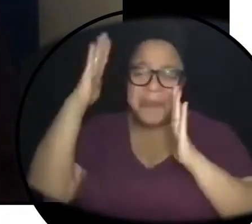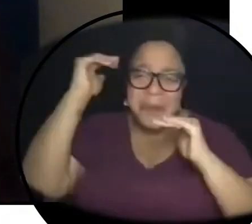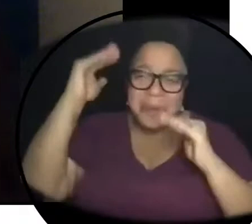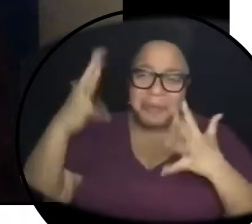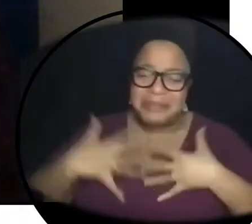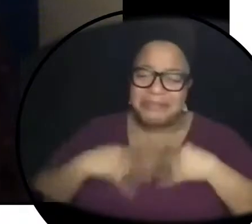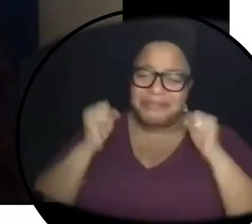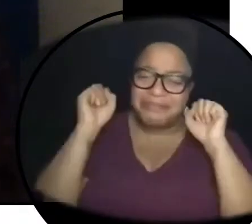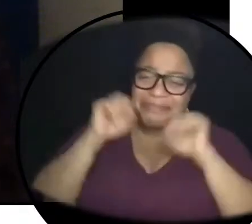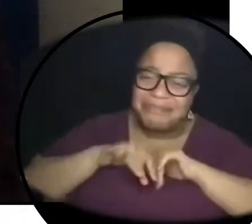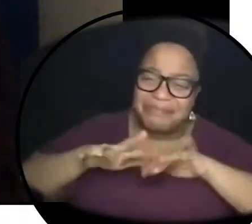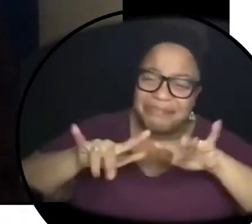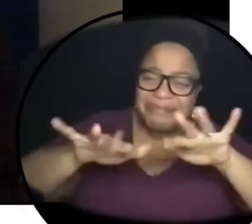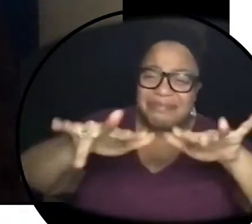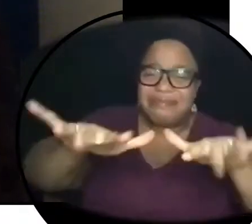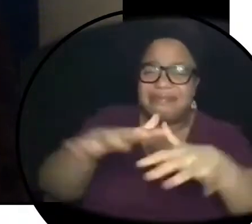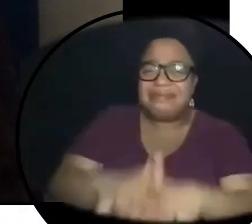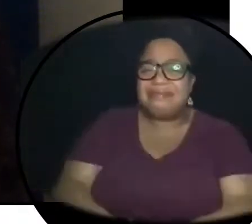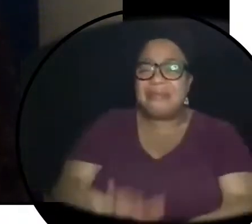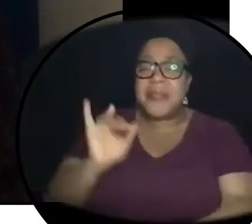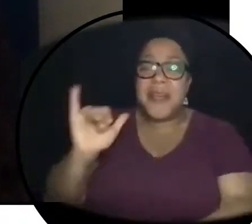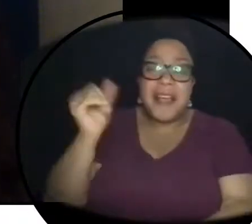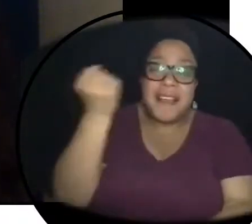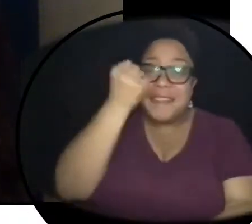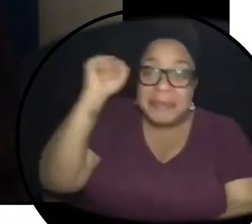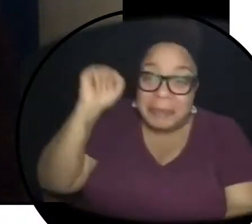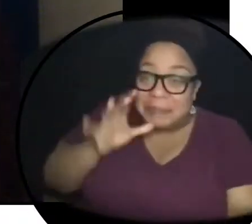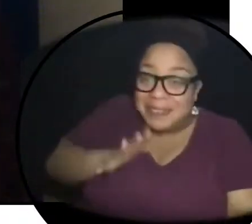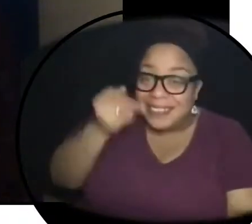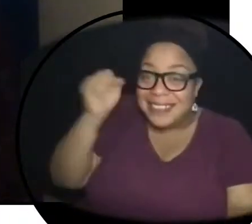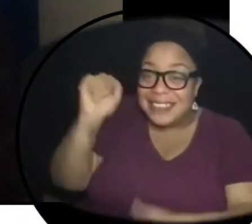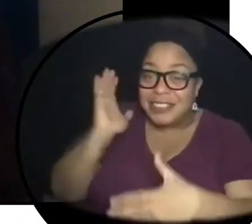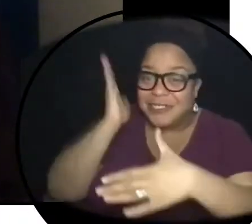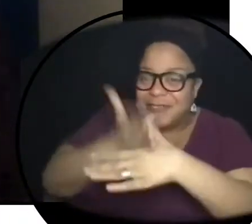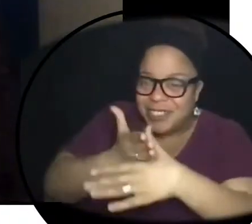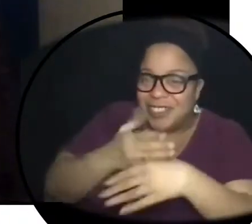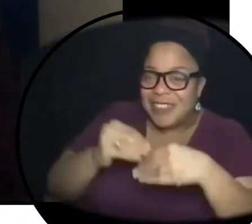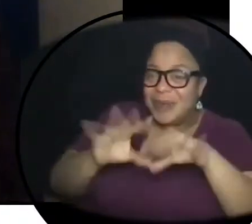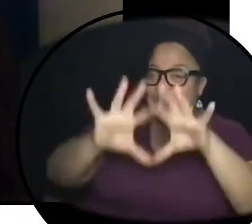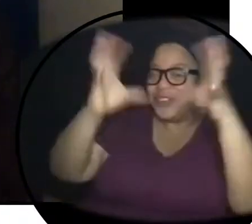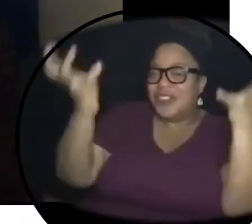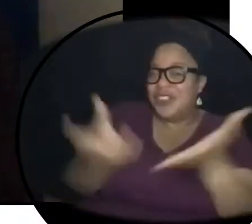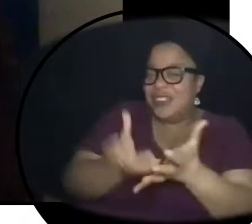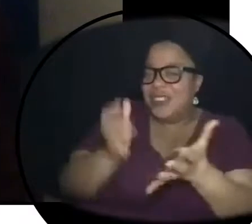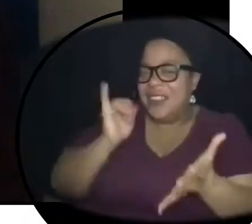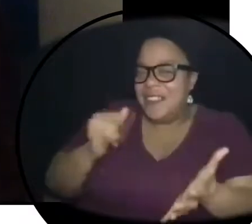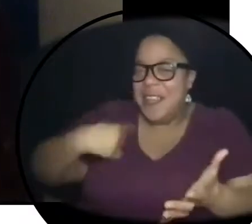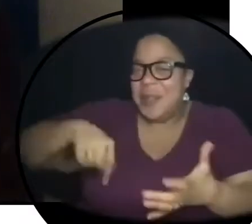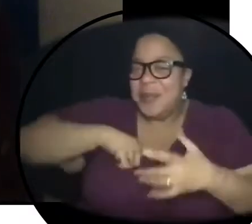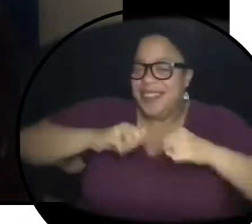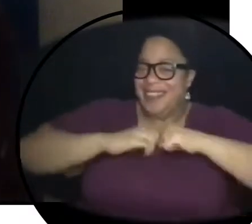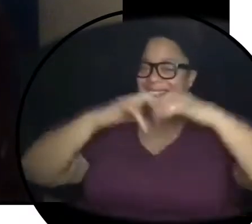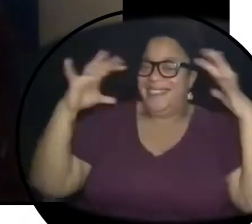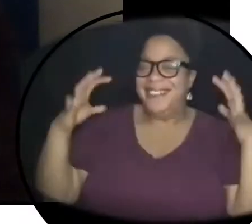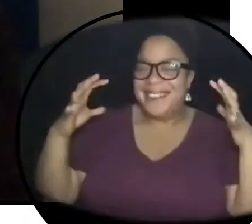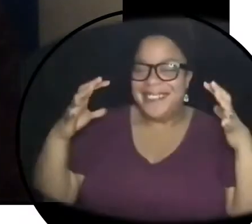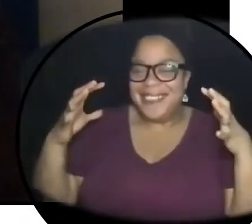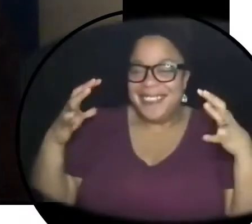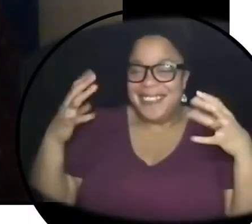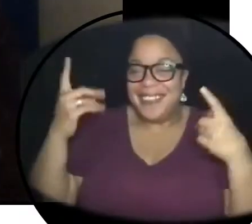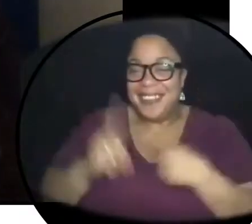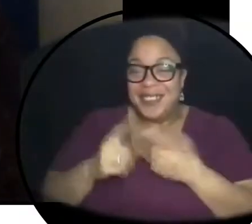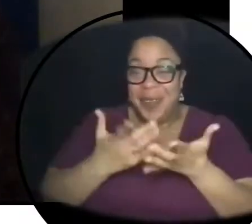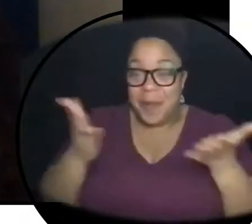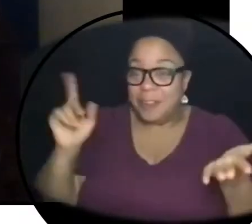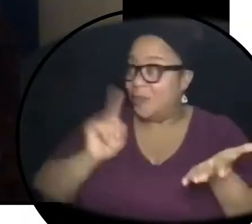that, especially if you're a woman of color, that there can only be one of us, that there can only be one of us in the room, that there can only be one of us in the